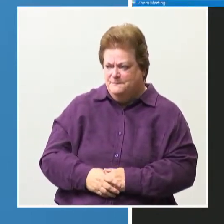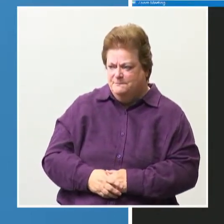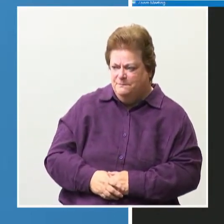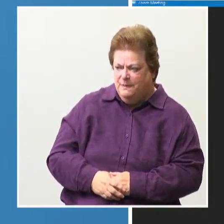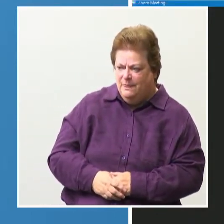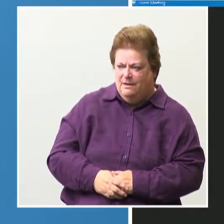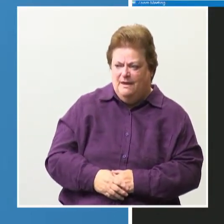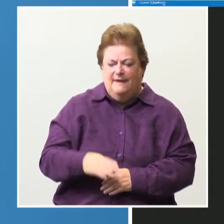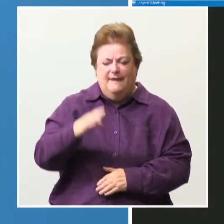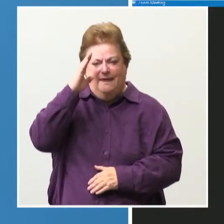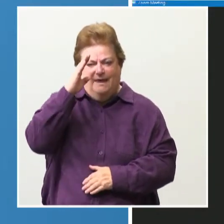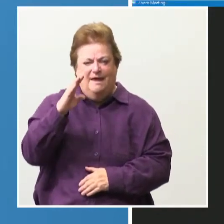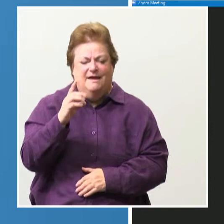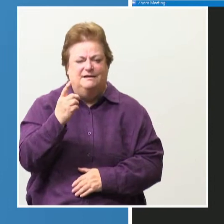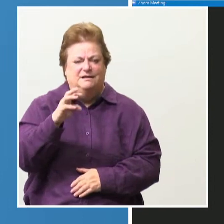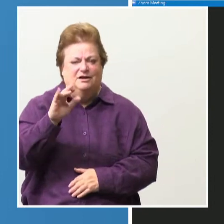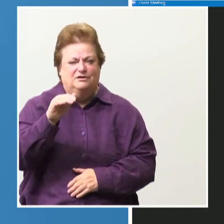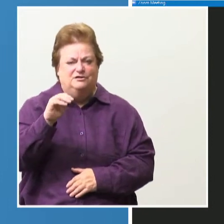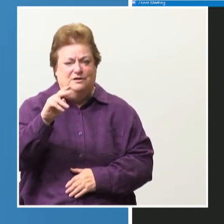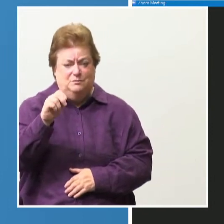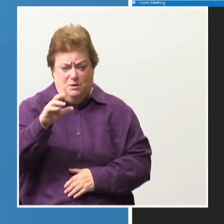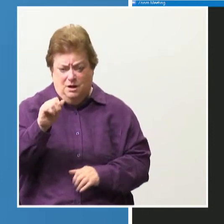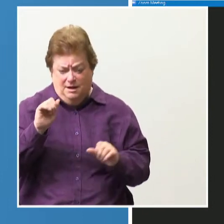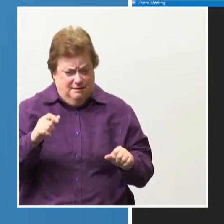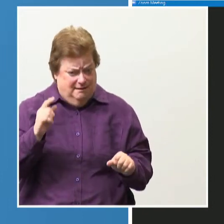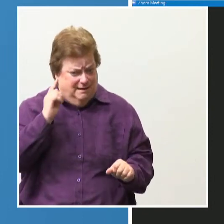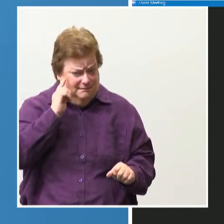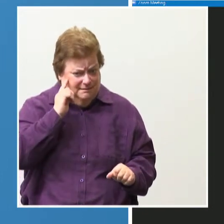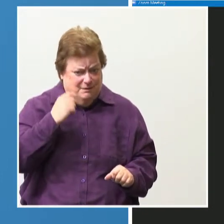Hi, this is Dr. Jim Nora. Are people able to hear me?